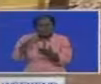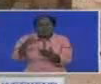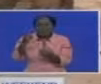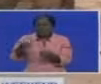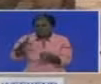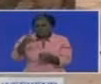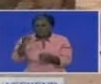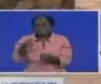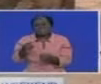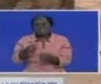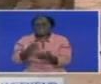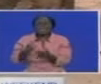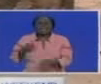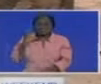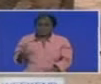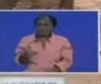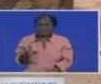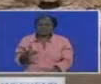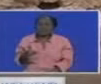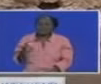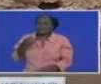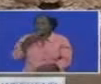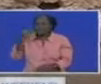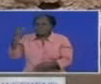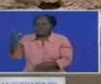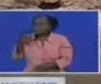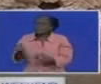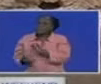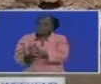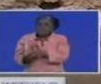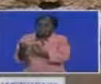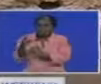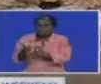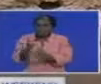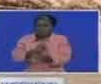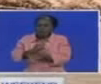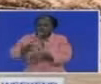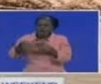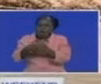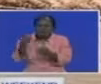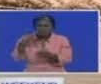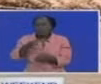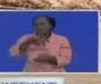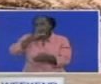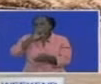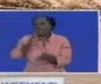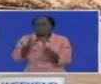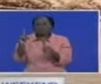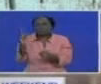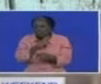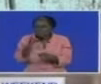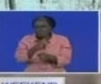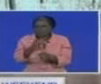of reach. Solomon Kimani depends on this well for all his water needs, including drinking, contamination issues